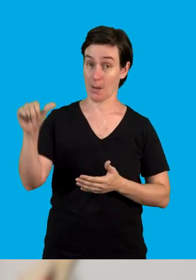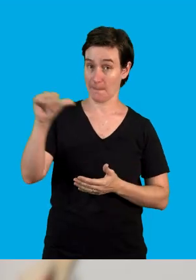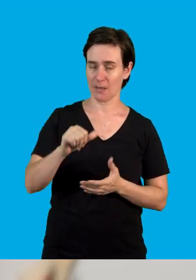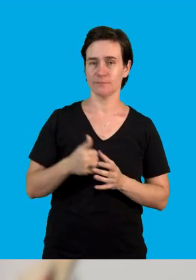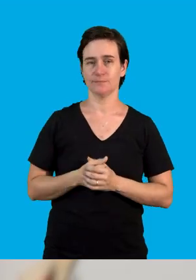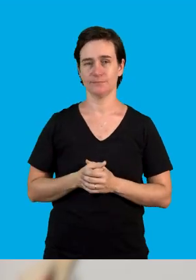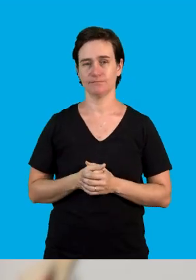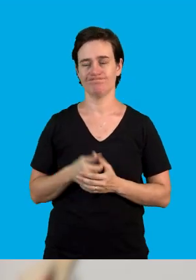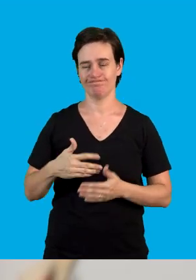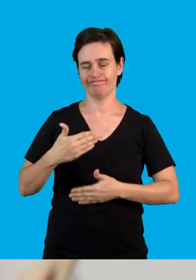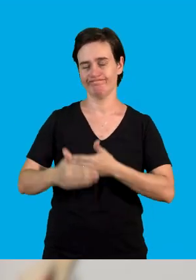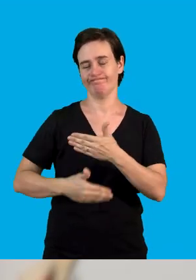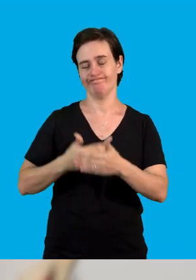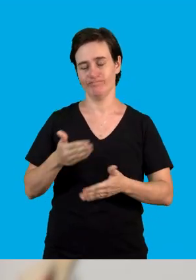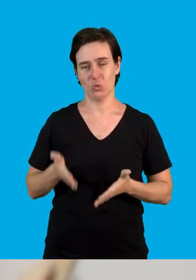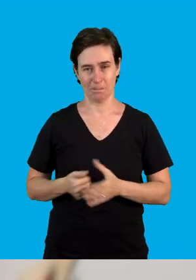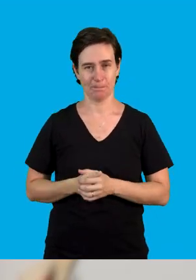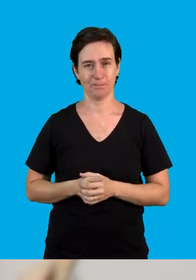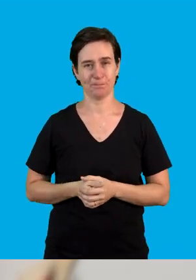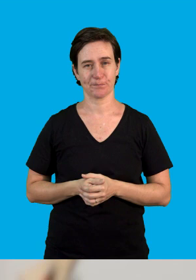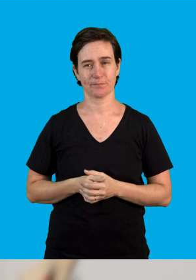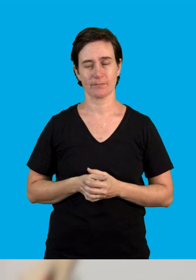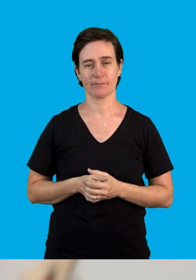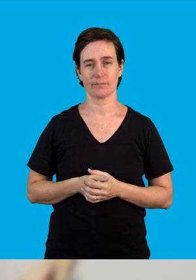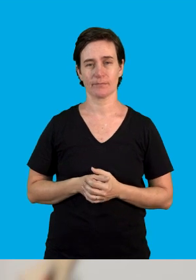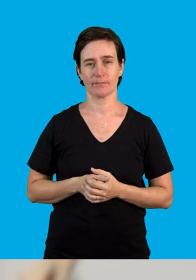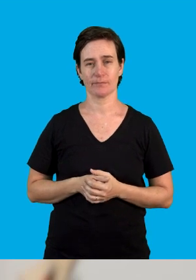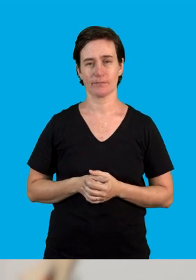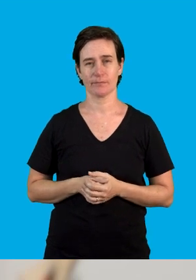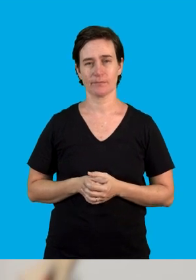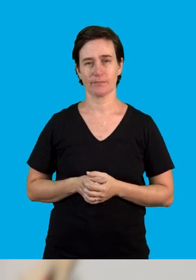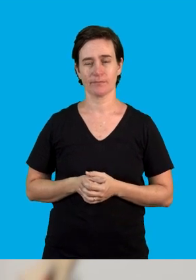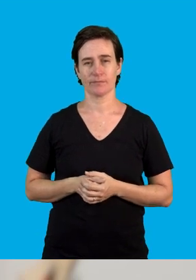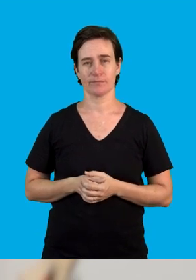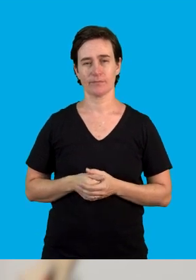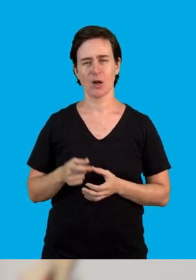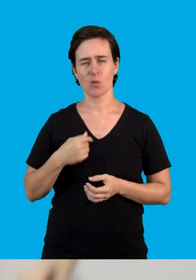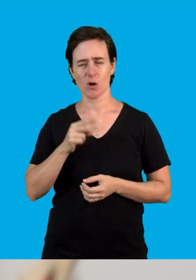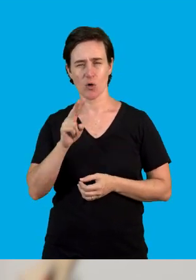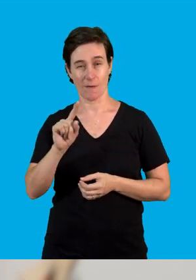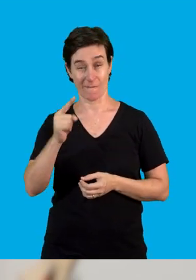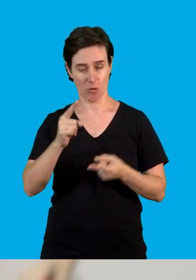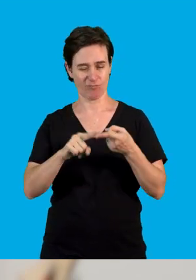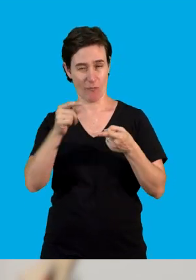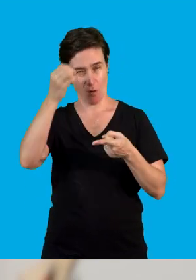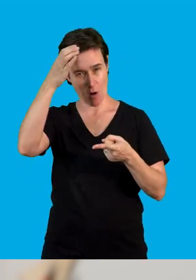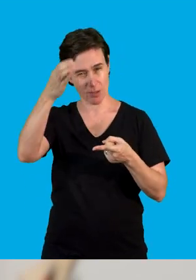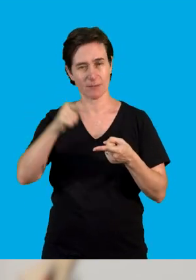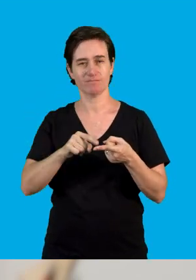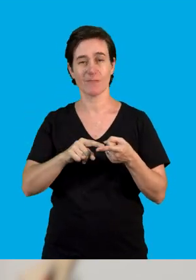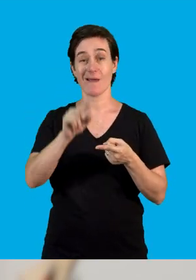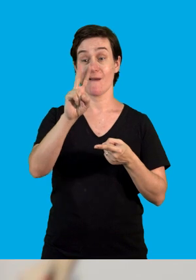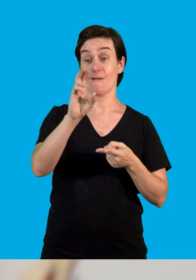Welcome back, learners, and let's continue with our lesson. So now we are going to look at the first point in our concept map, and that is the volume